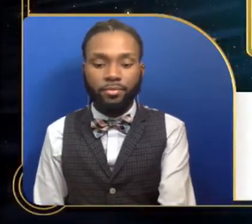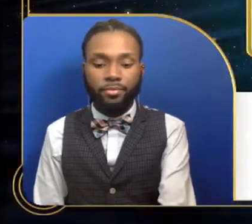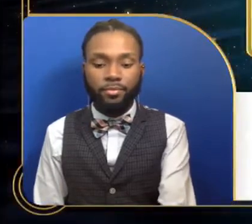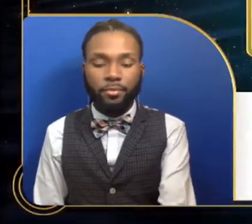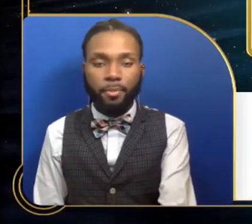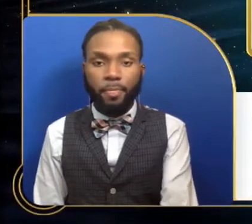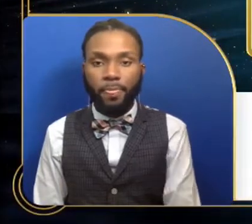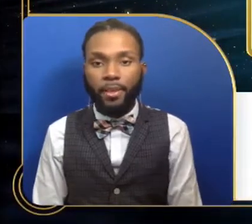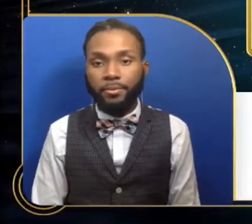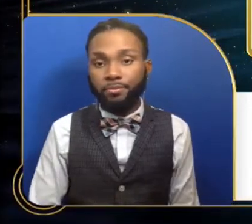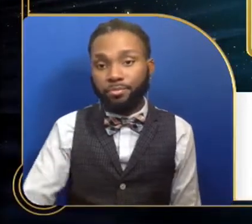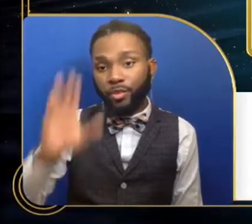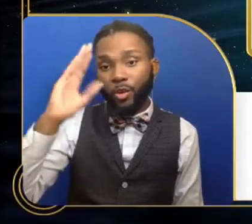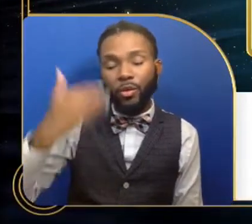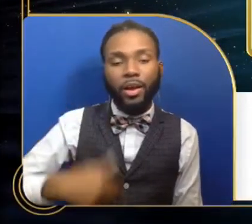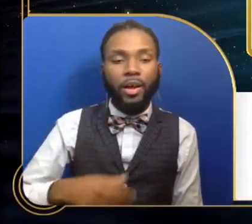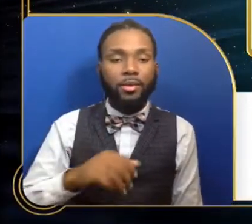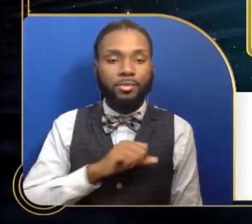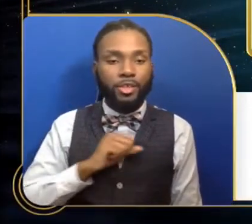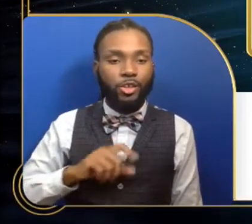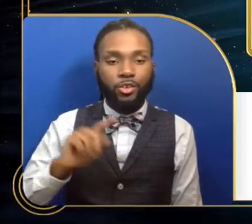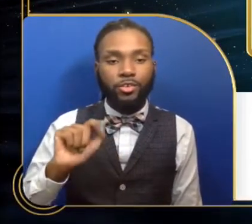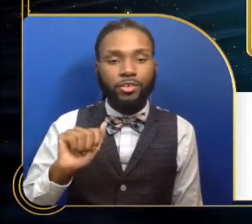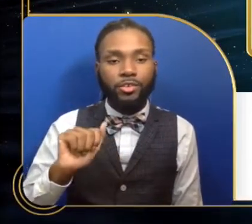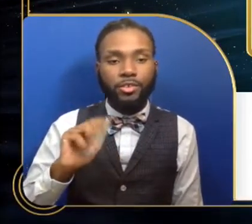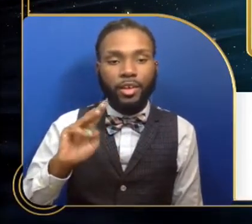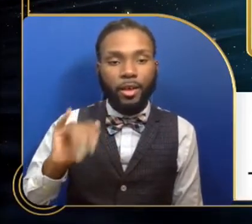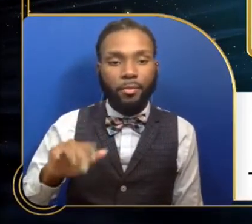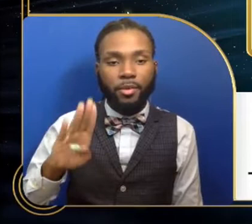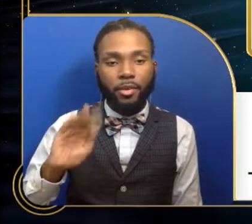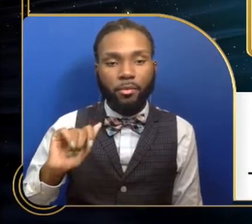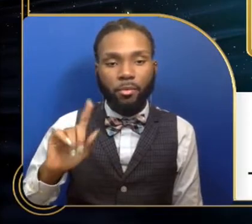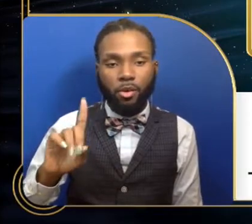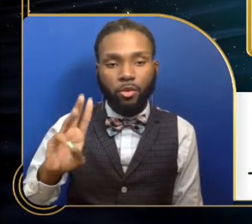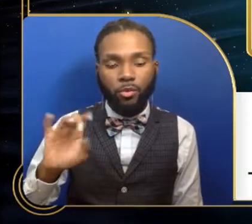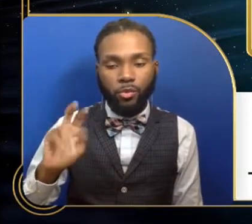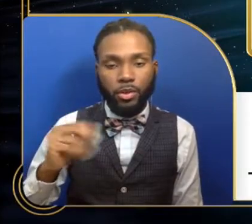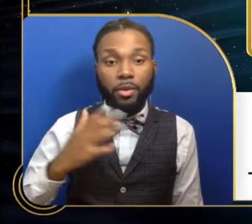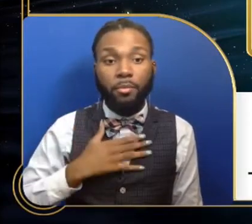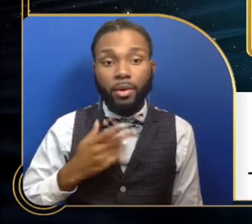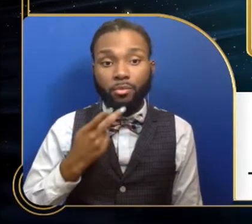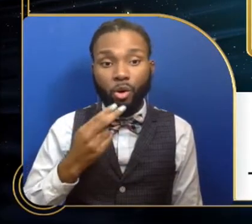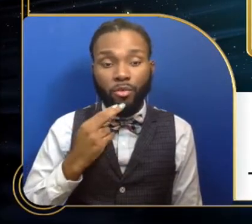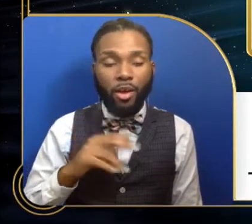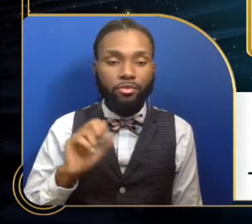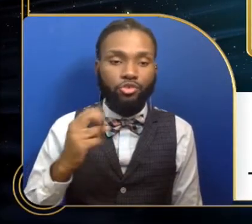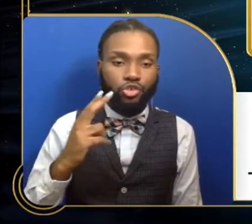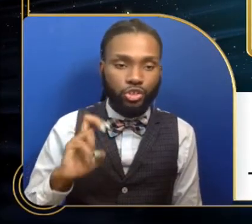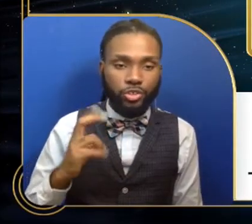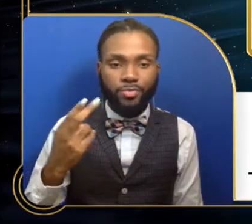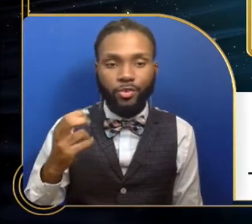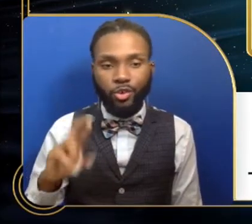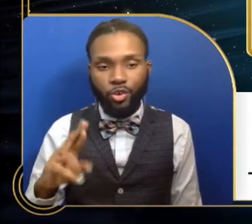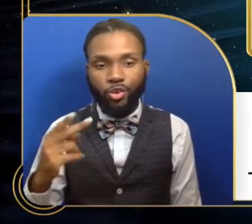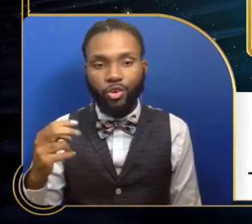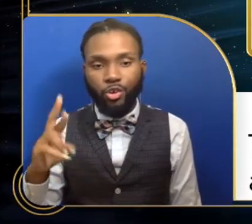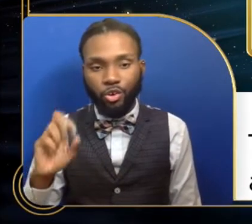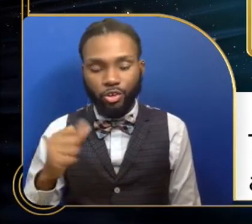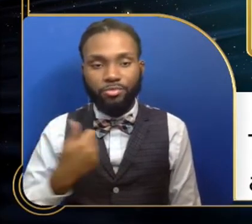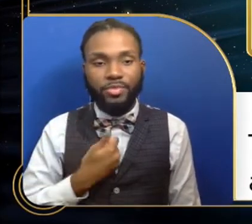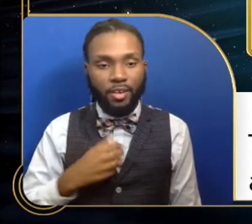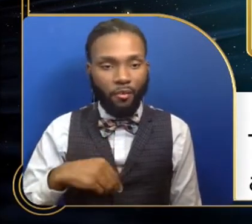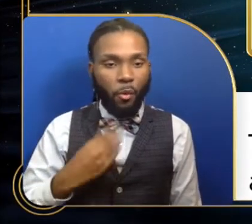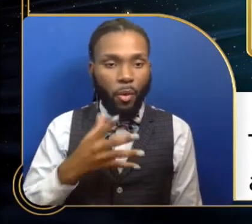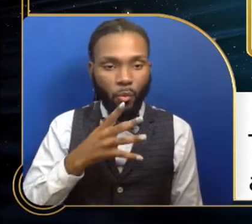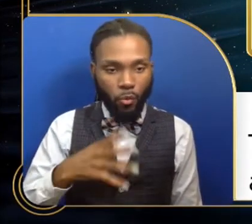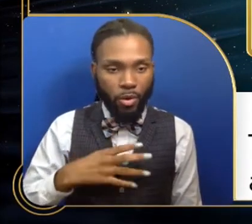Hello, I'm Senator Tammy Baldwin. My pronouns are she, her, hers, and I am a Caucasian woman sitting in front